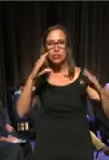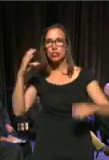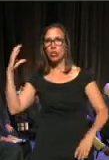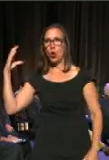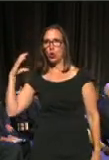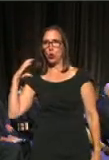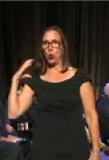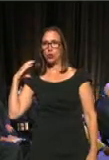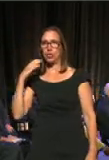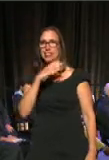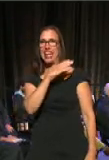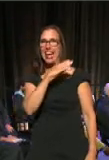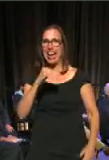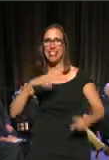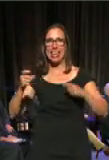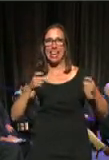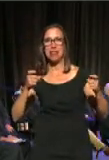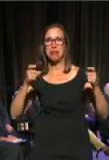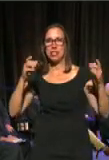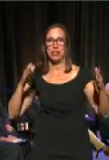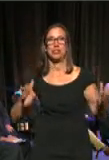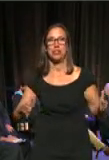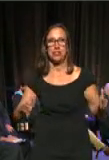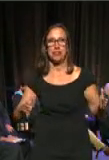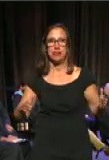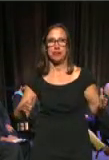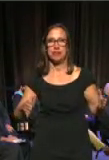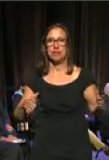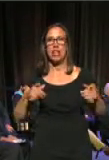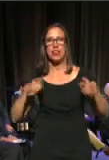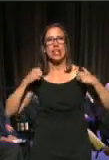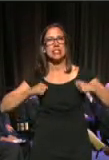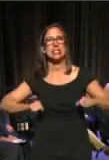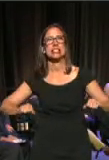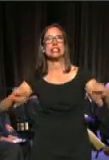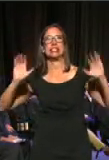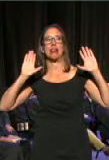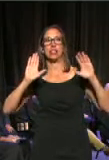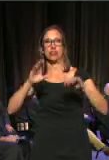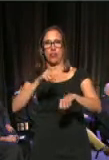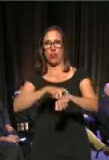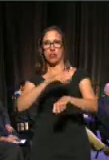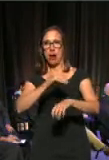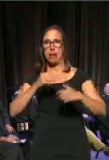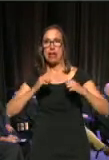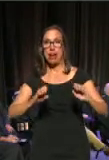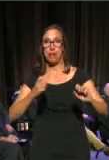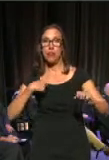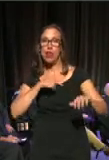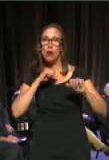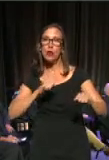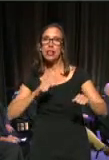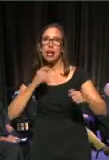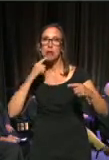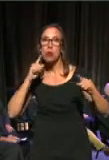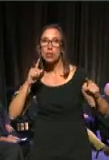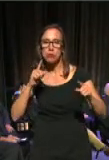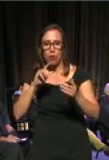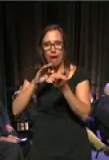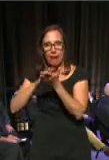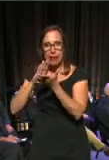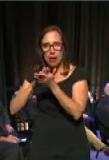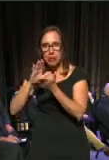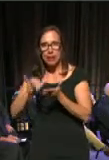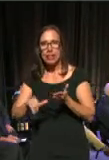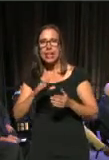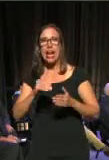coaches, and administration, who sacrificed their time and effort so we could prosper academically